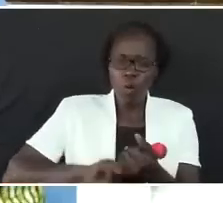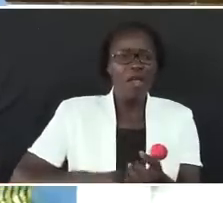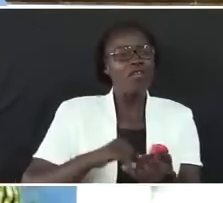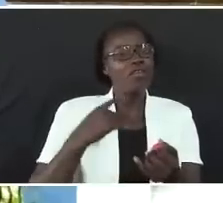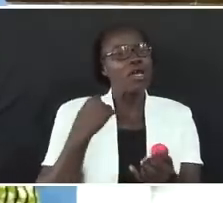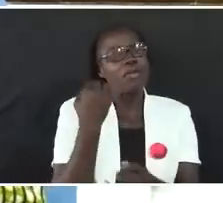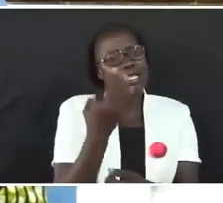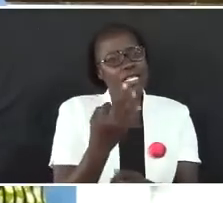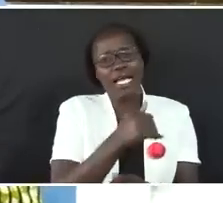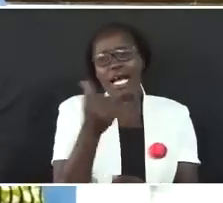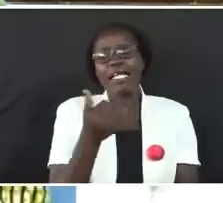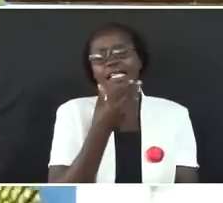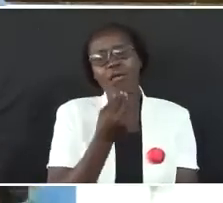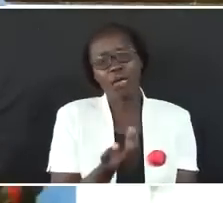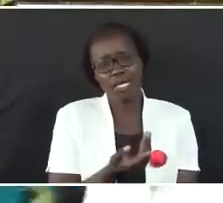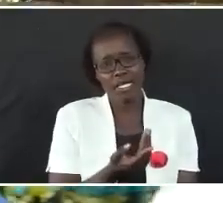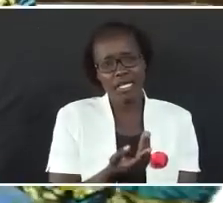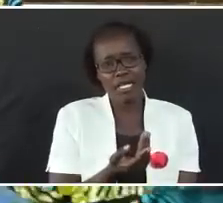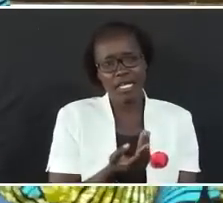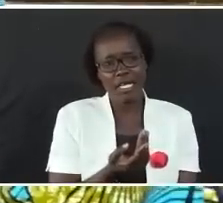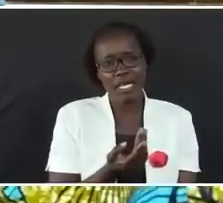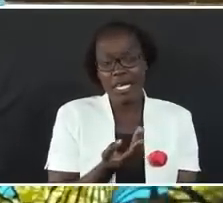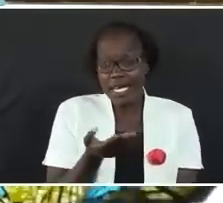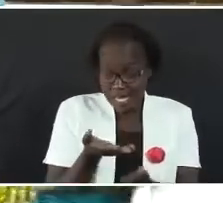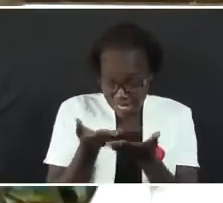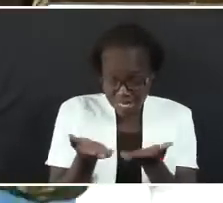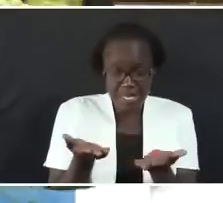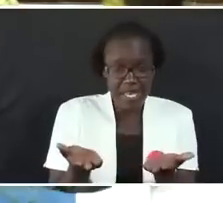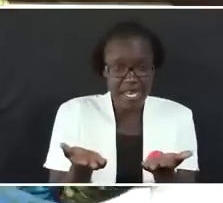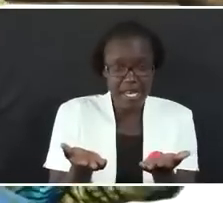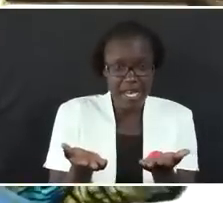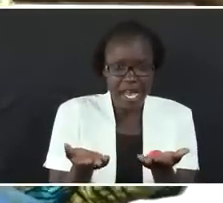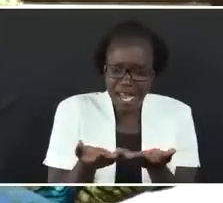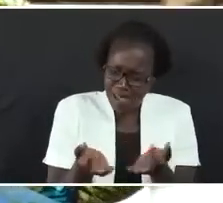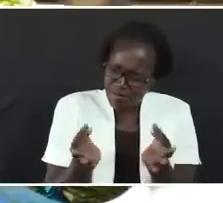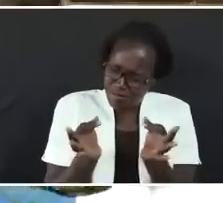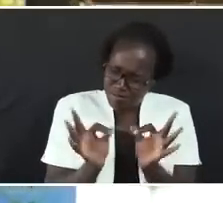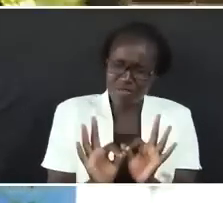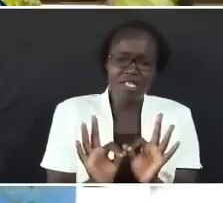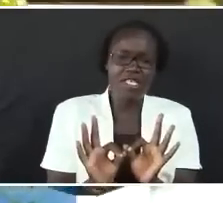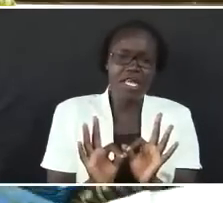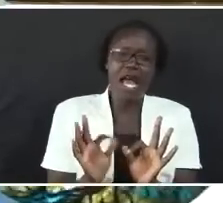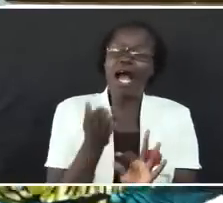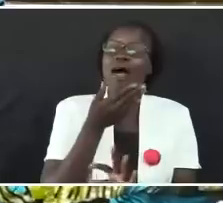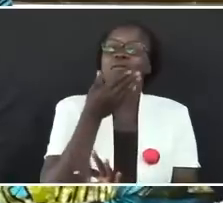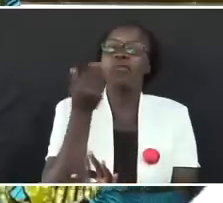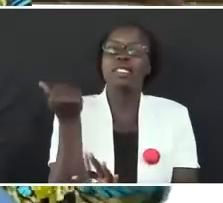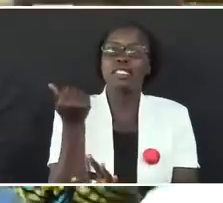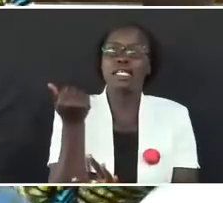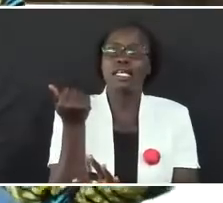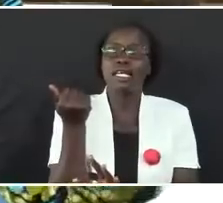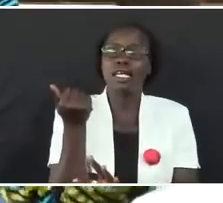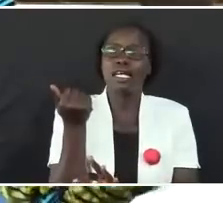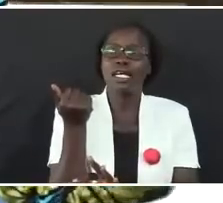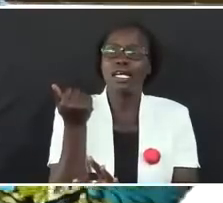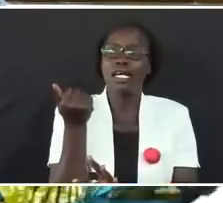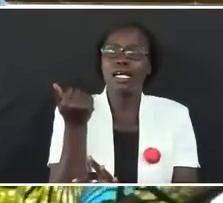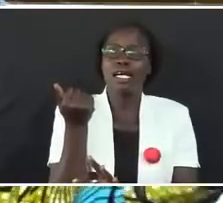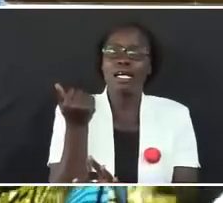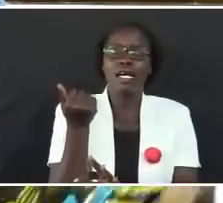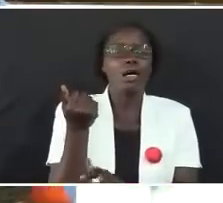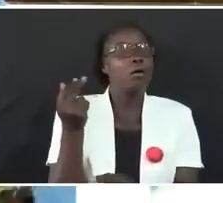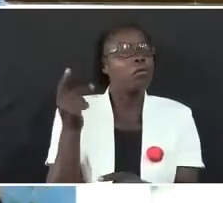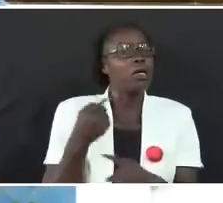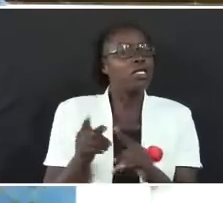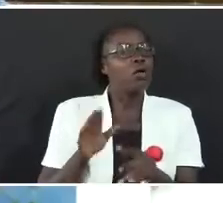family. I'm out here, I am free, I am better. I have no family to go back